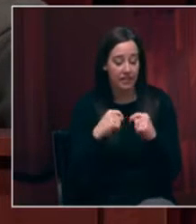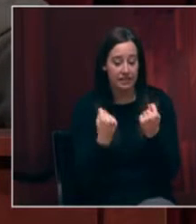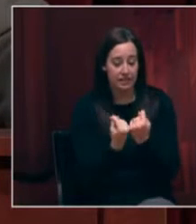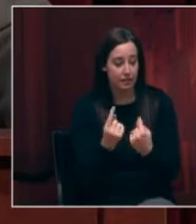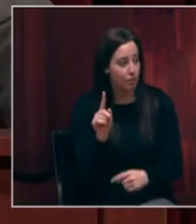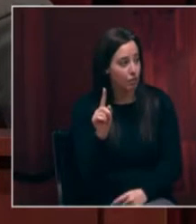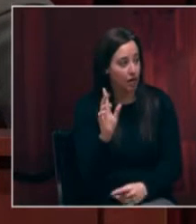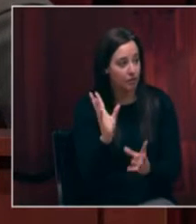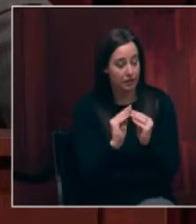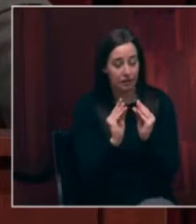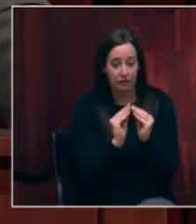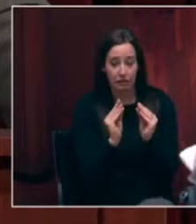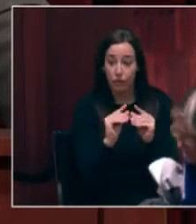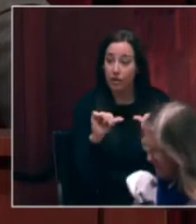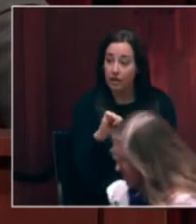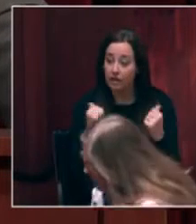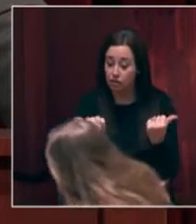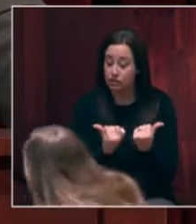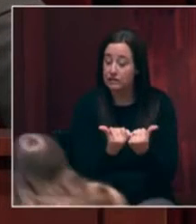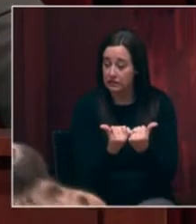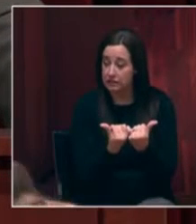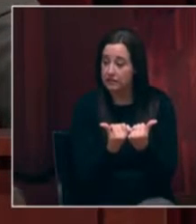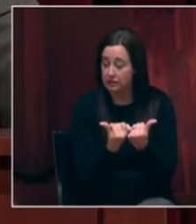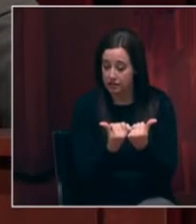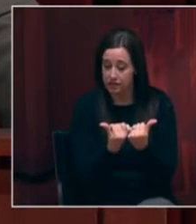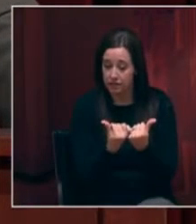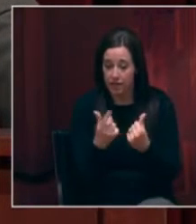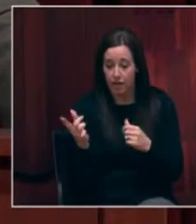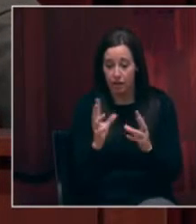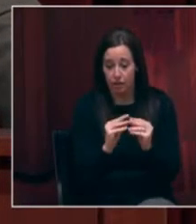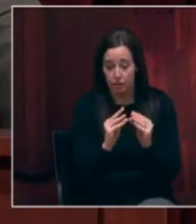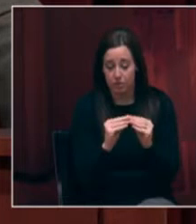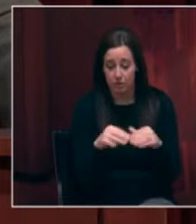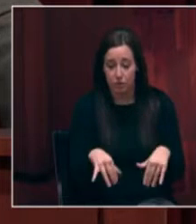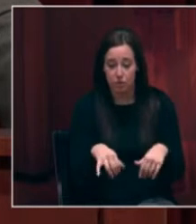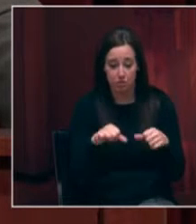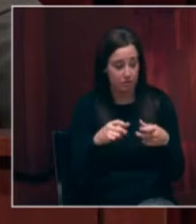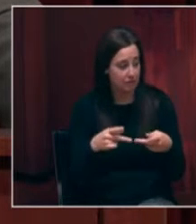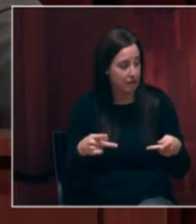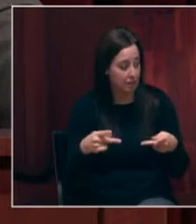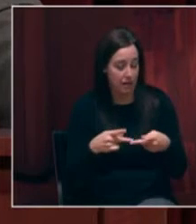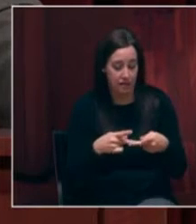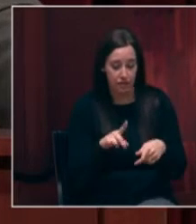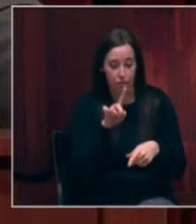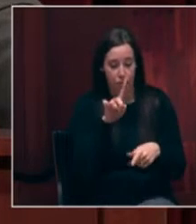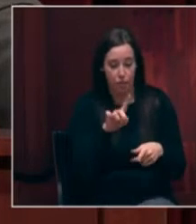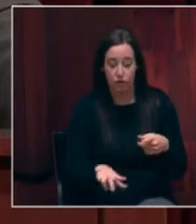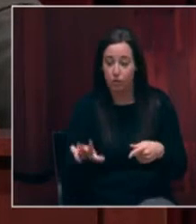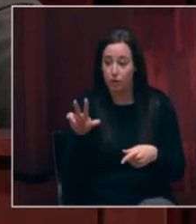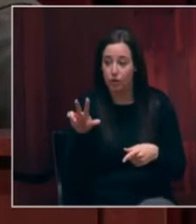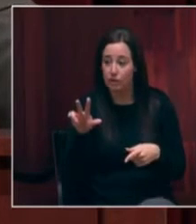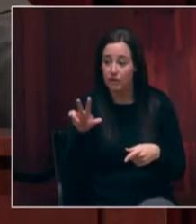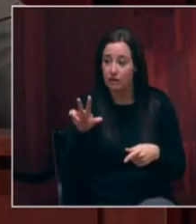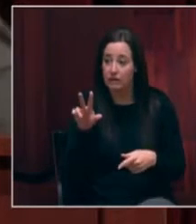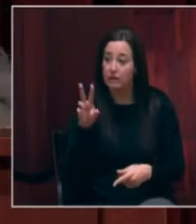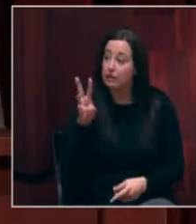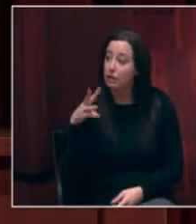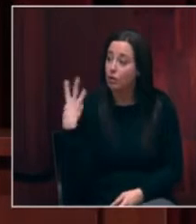those agencies who are part of Appraisal Team 1. Those meetings will take place upstairs from 1 to 3 in the